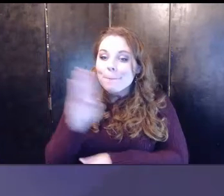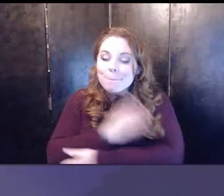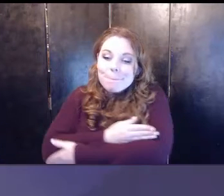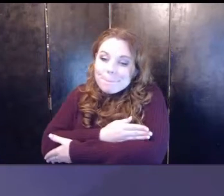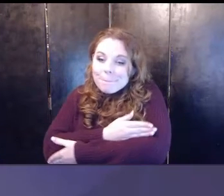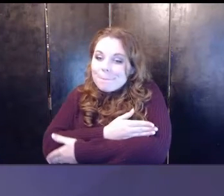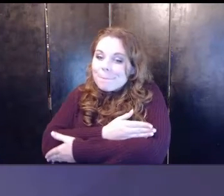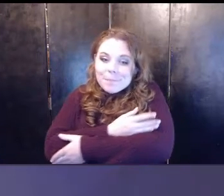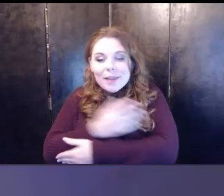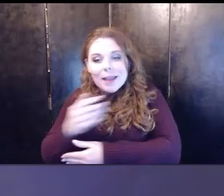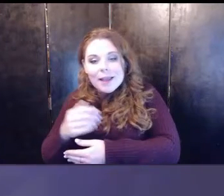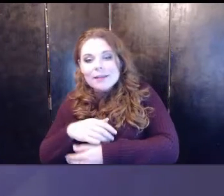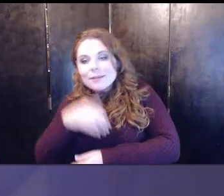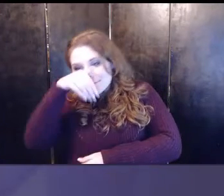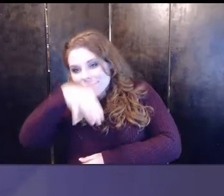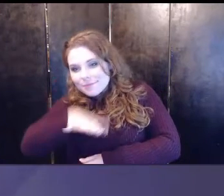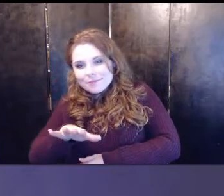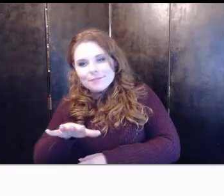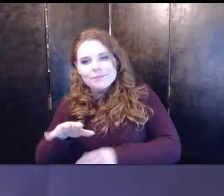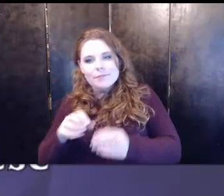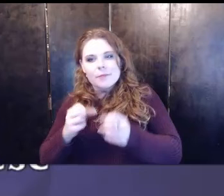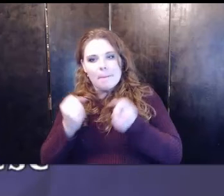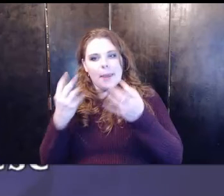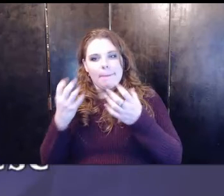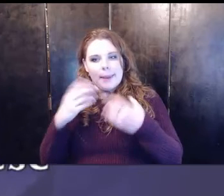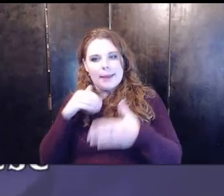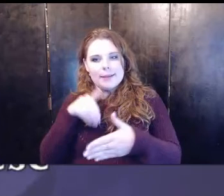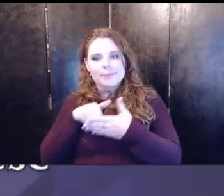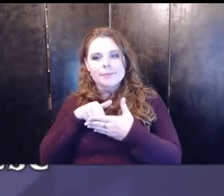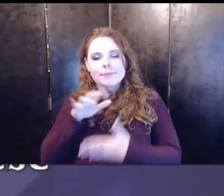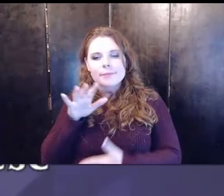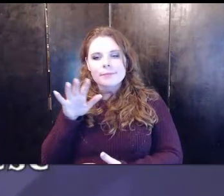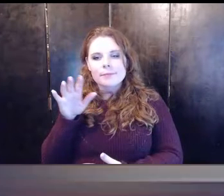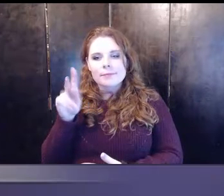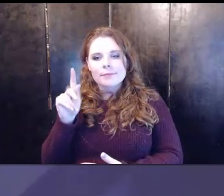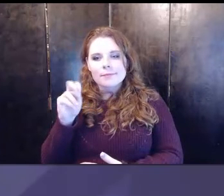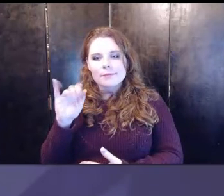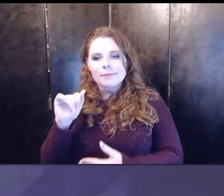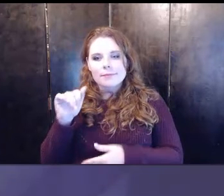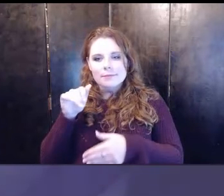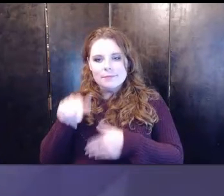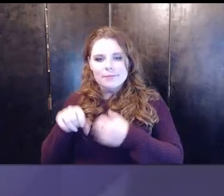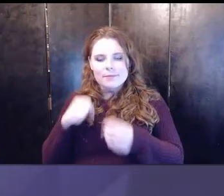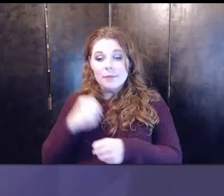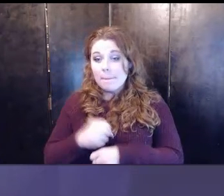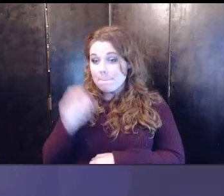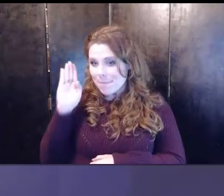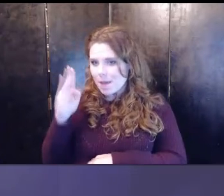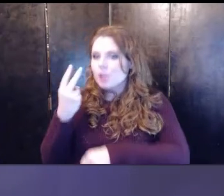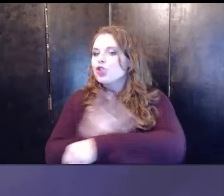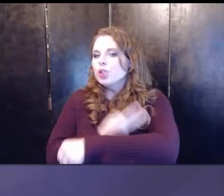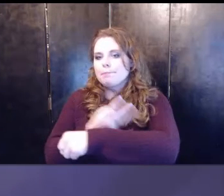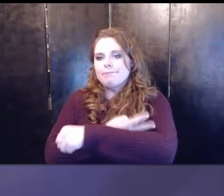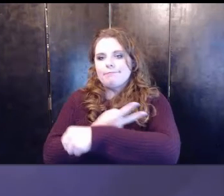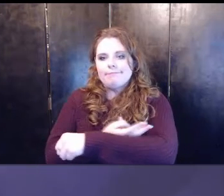were more plentiful in Kenya this year. The answer to question 8 is B. Sheep milk is